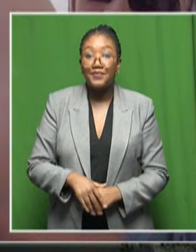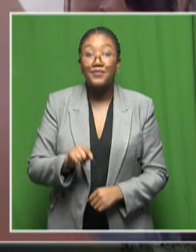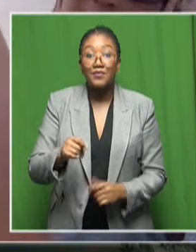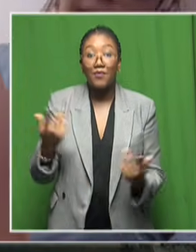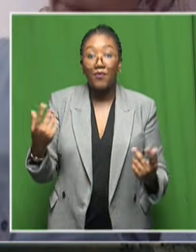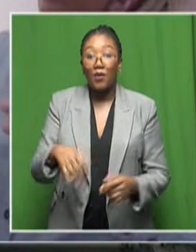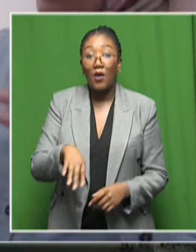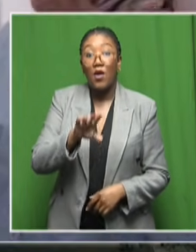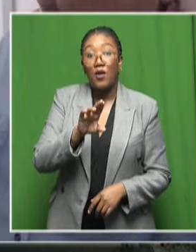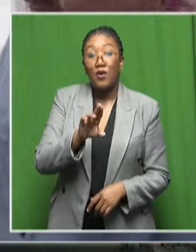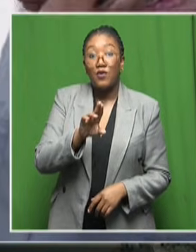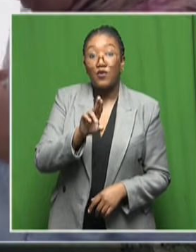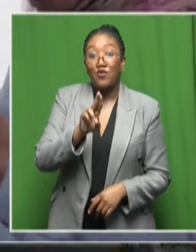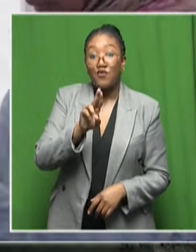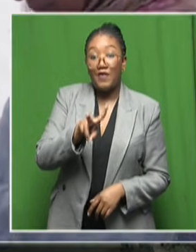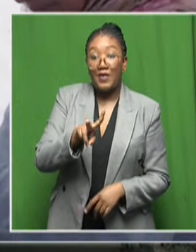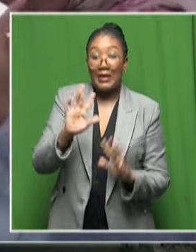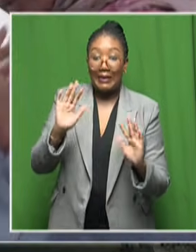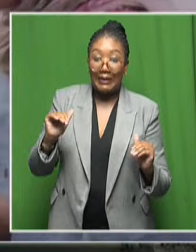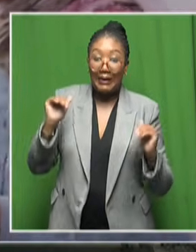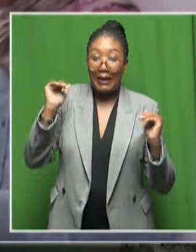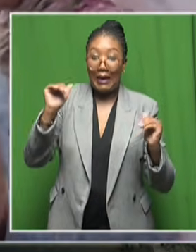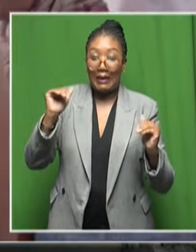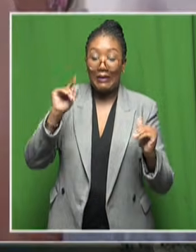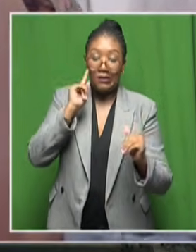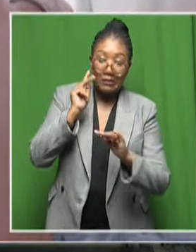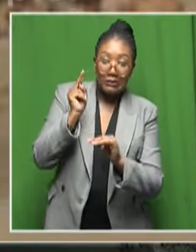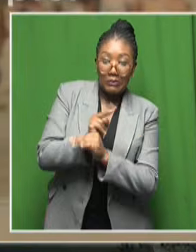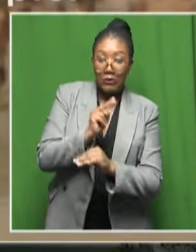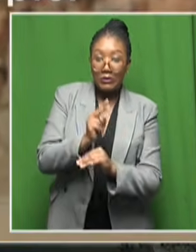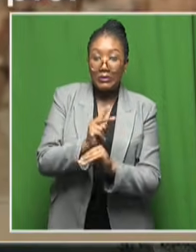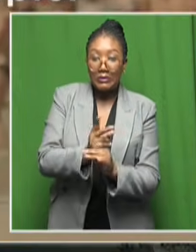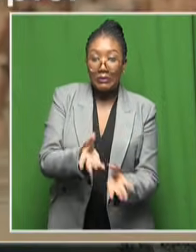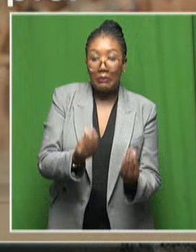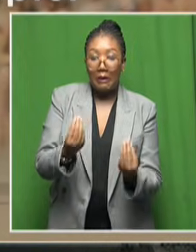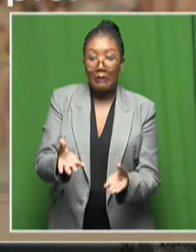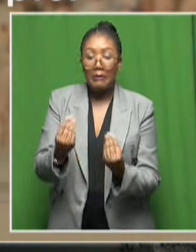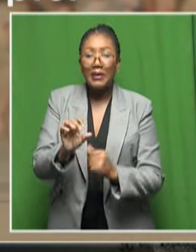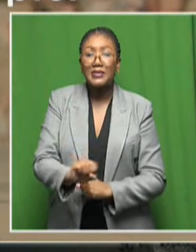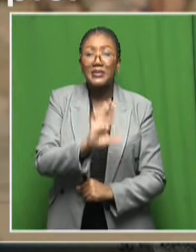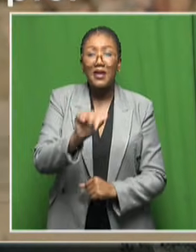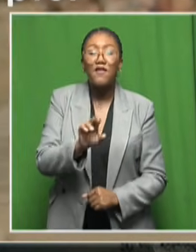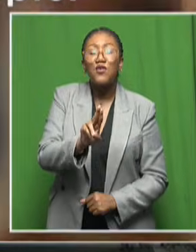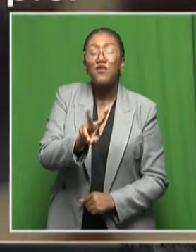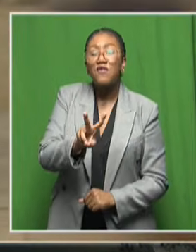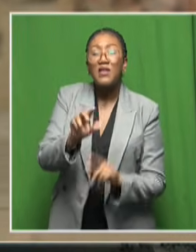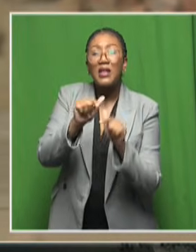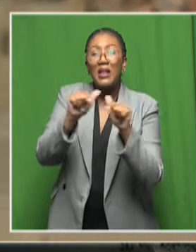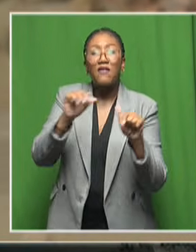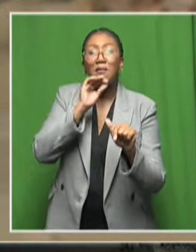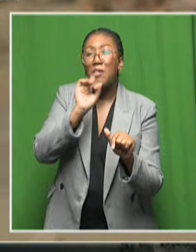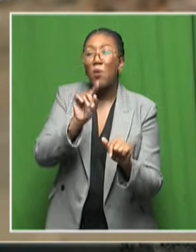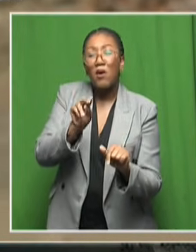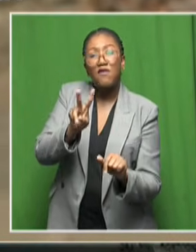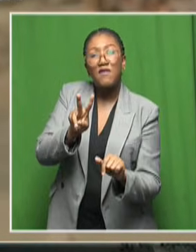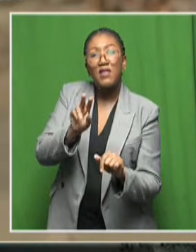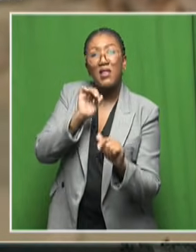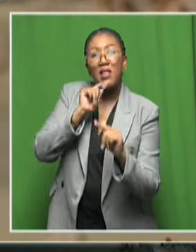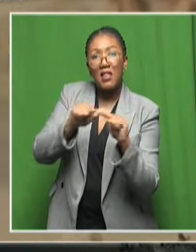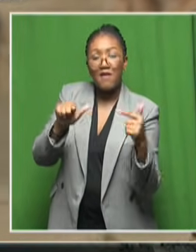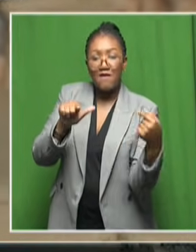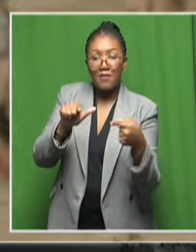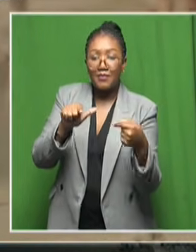ultraviolet levels, UV levels in the world, what are we talking about? Yeah, so we often, you know, when